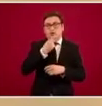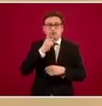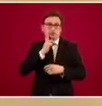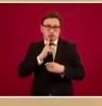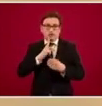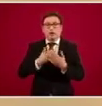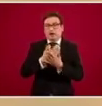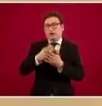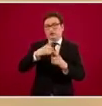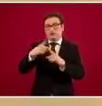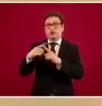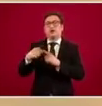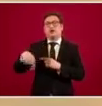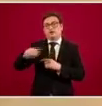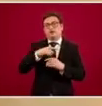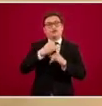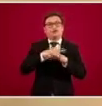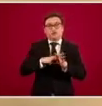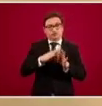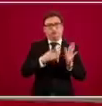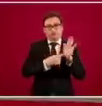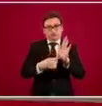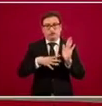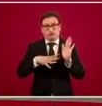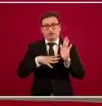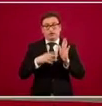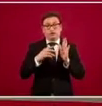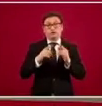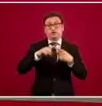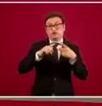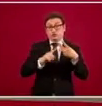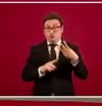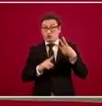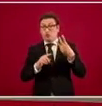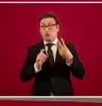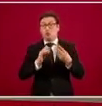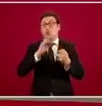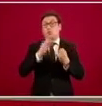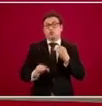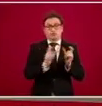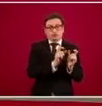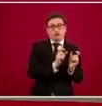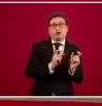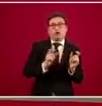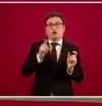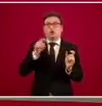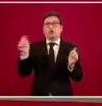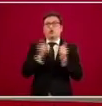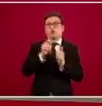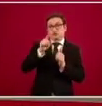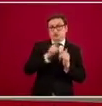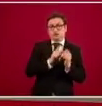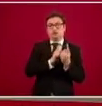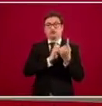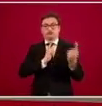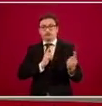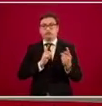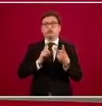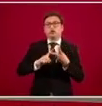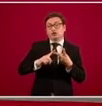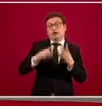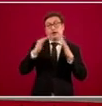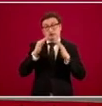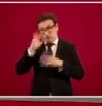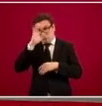perspective section that has specific materials regarding this topic, and we have 3 buttons that are very specific and very